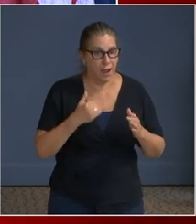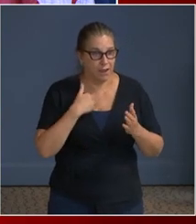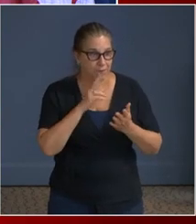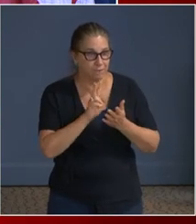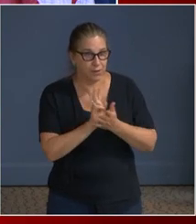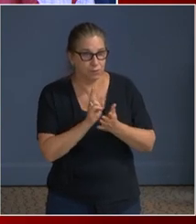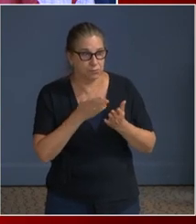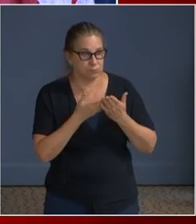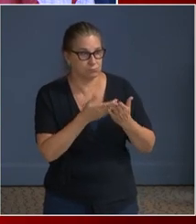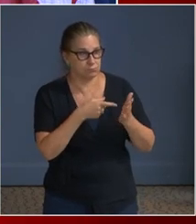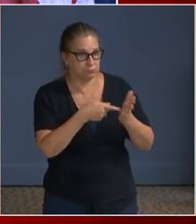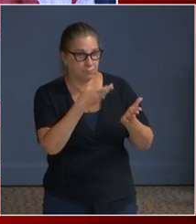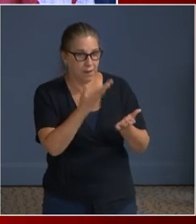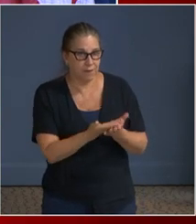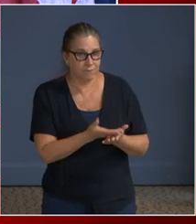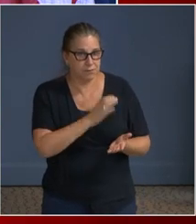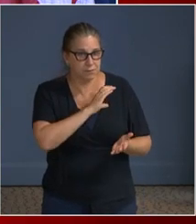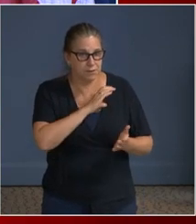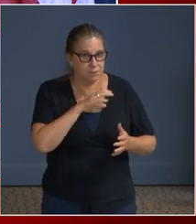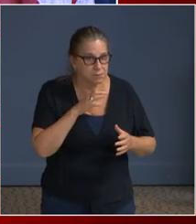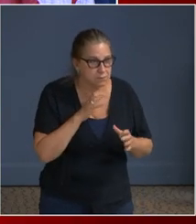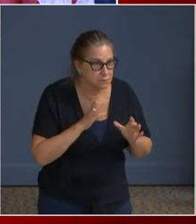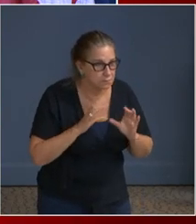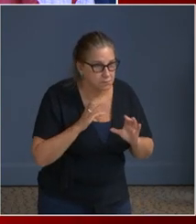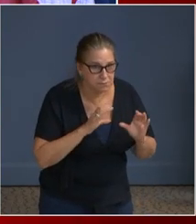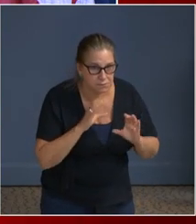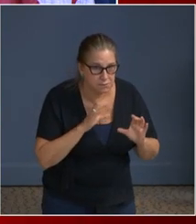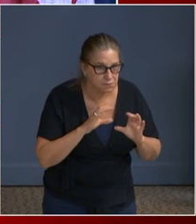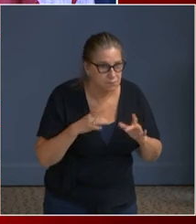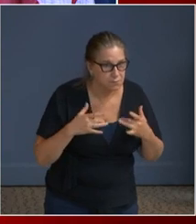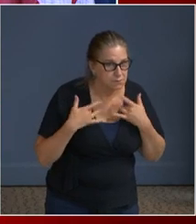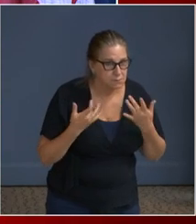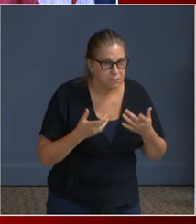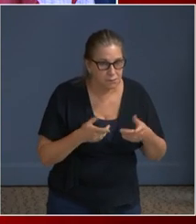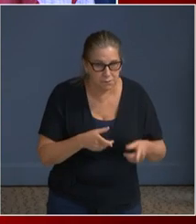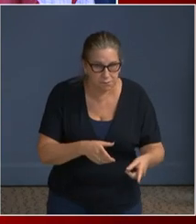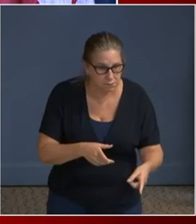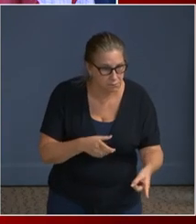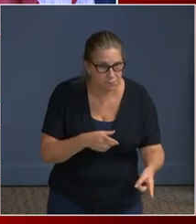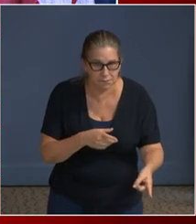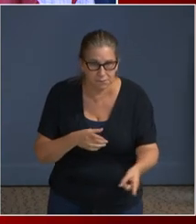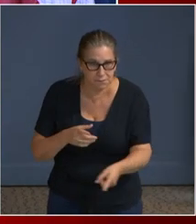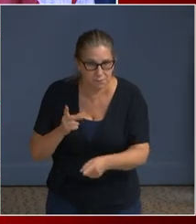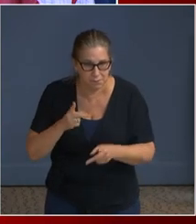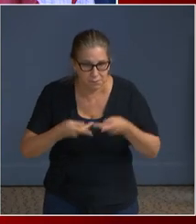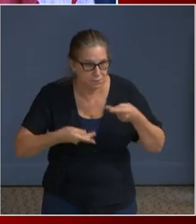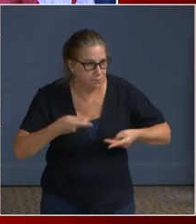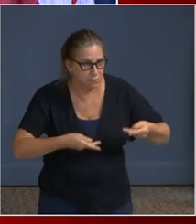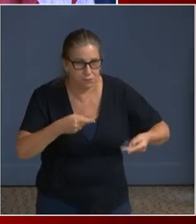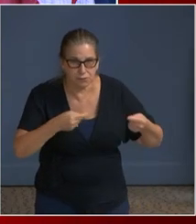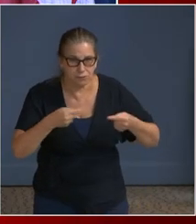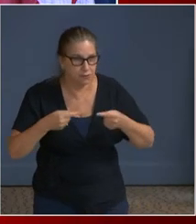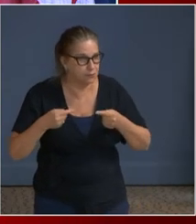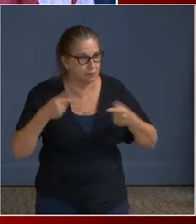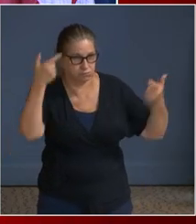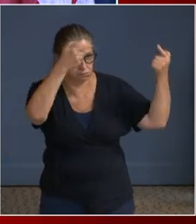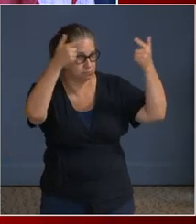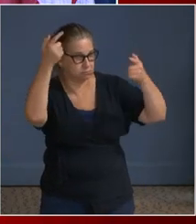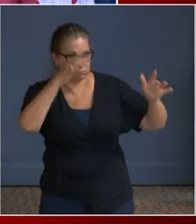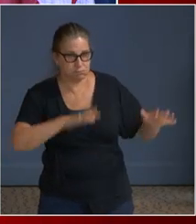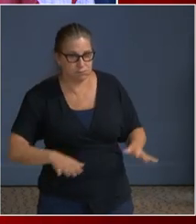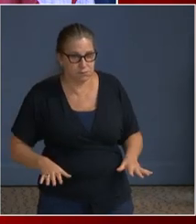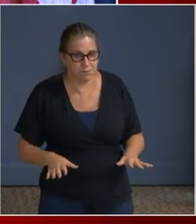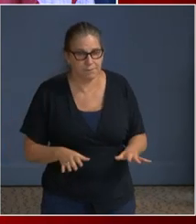police officers tending to the victims of these very serious gunshot wounds. However, I am very